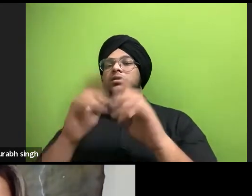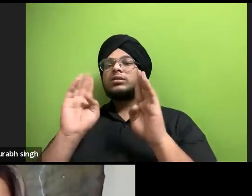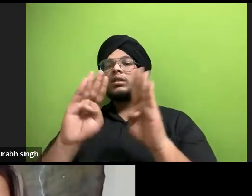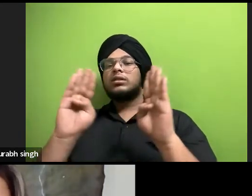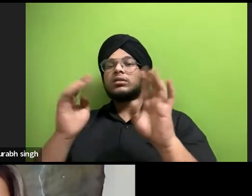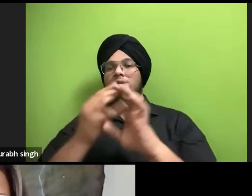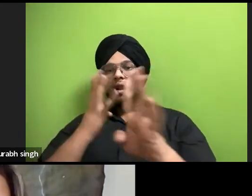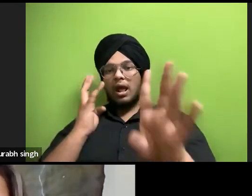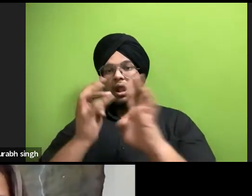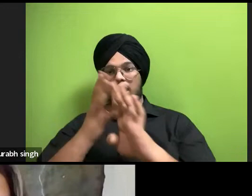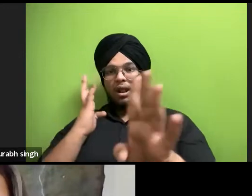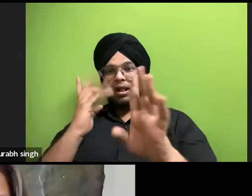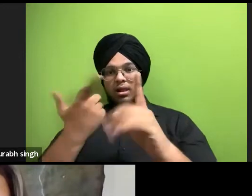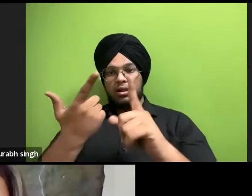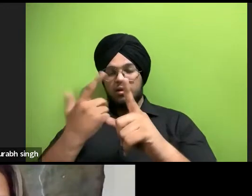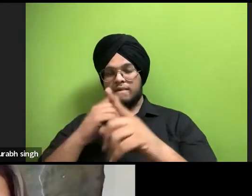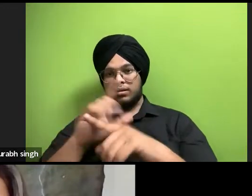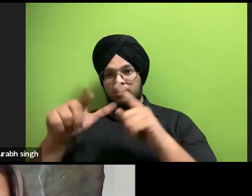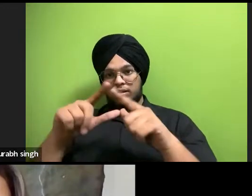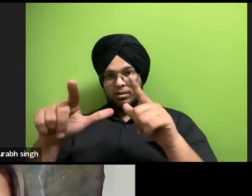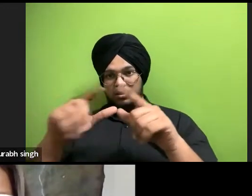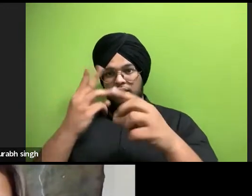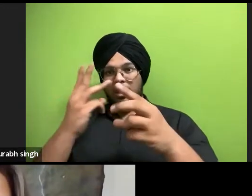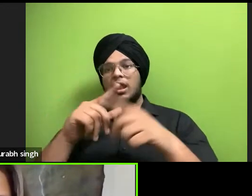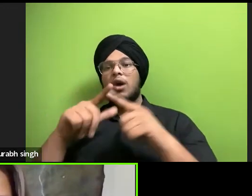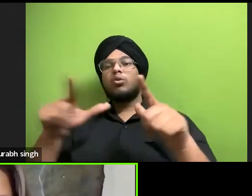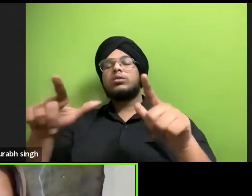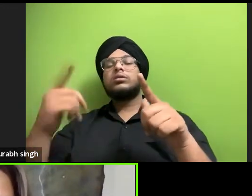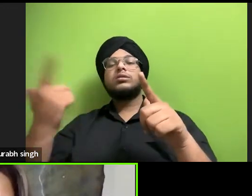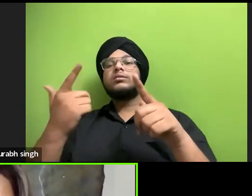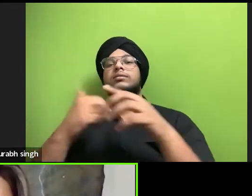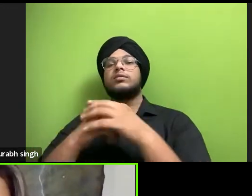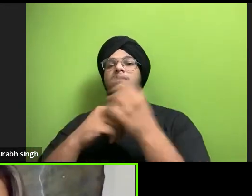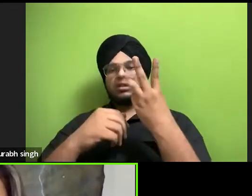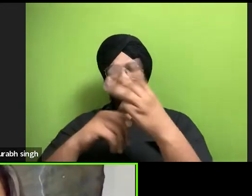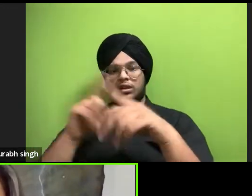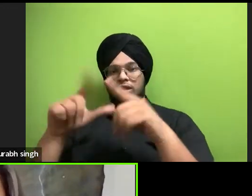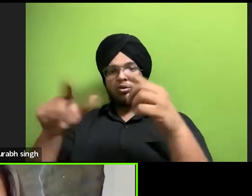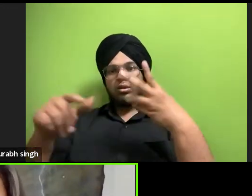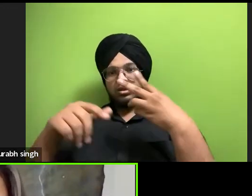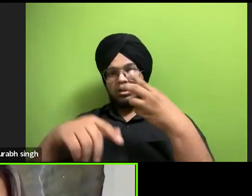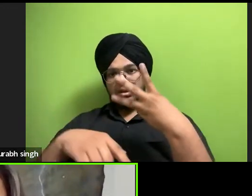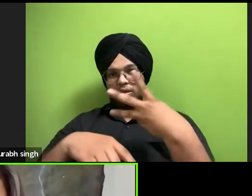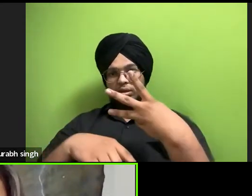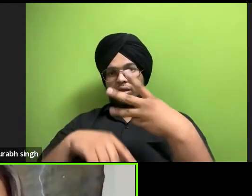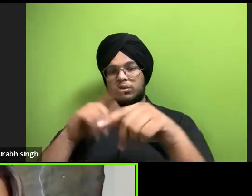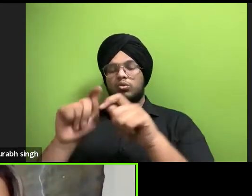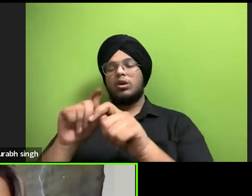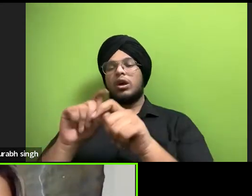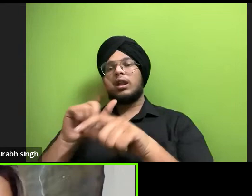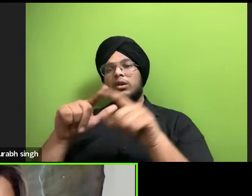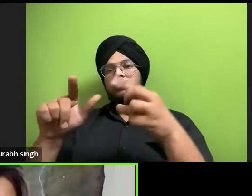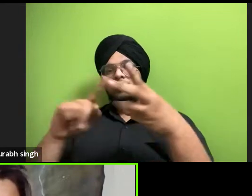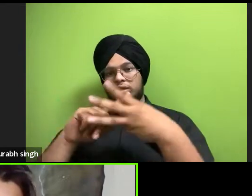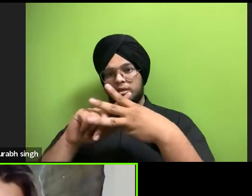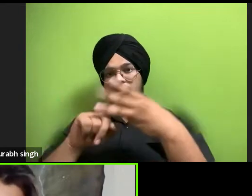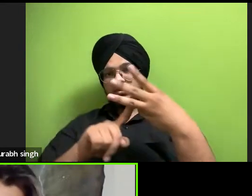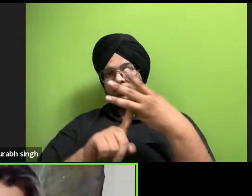it multilingual, or I think there are 3 languages, right? Yes, 3 languages. We work with 3 languages.